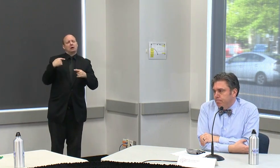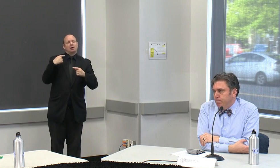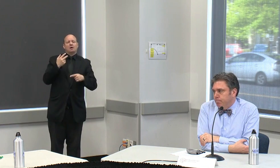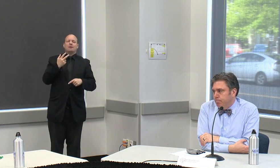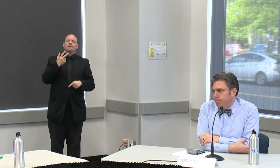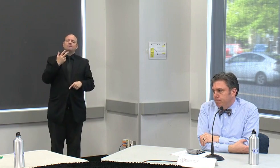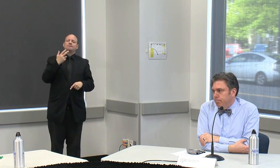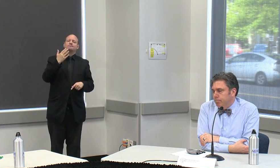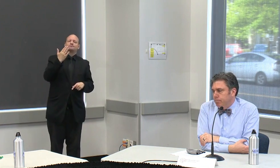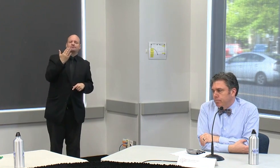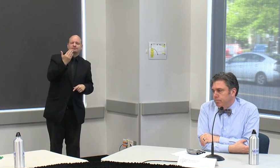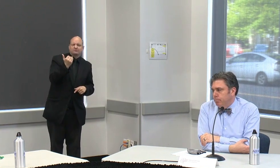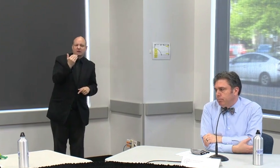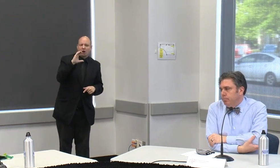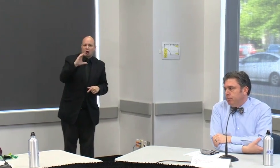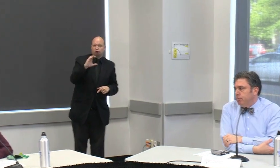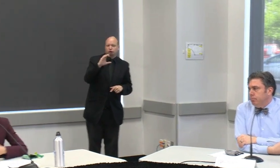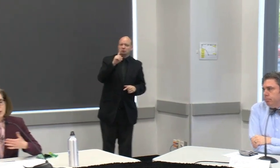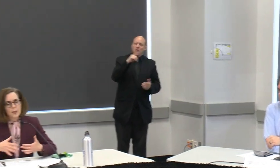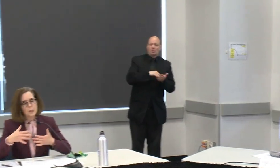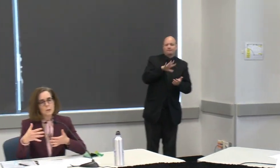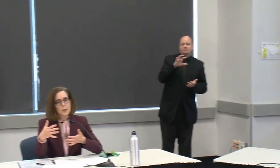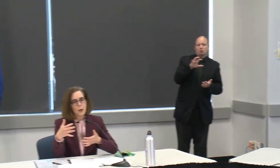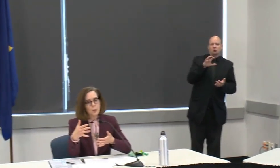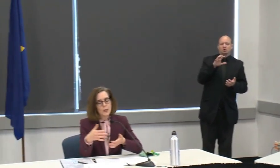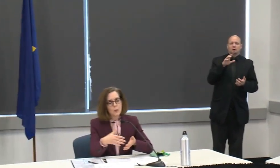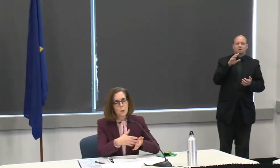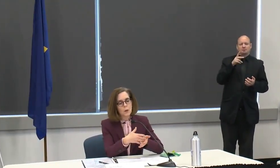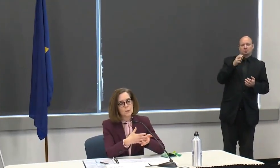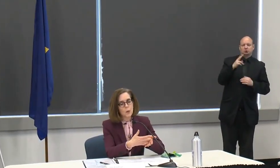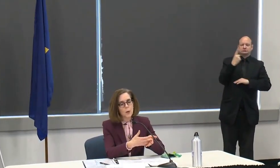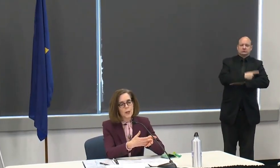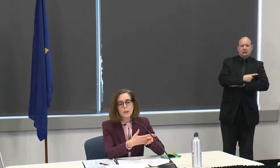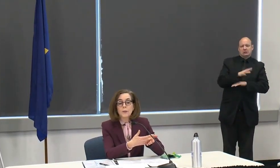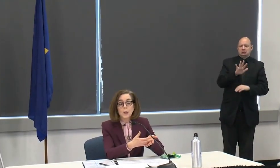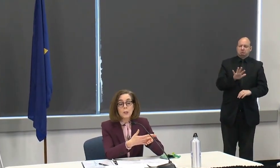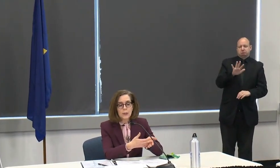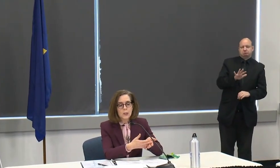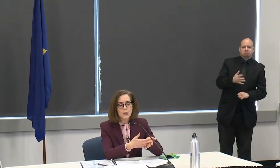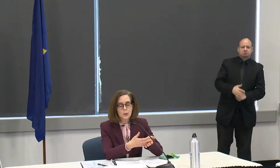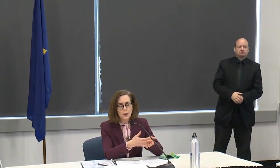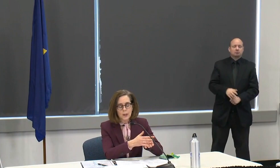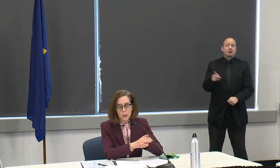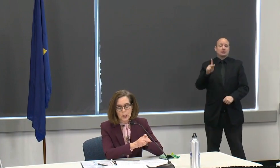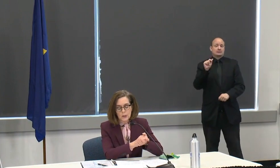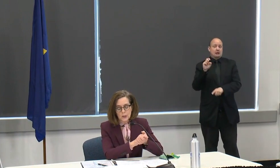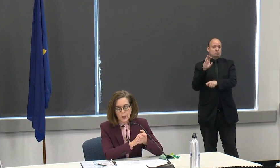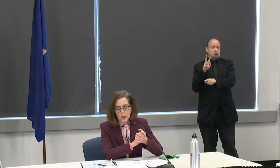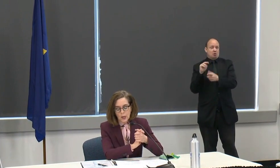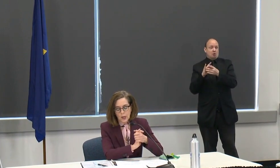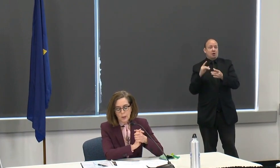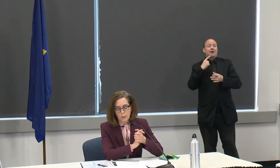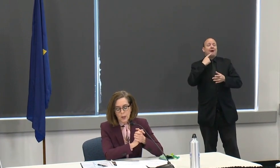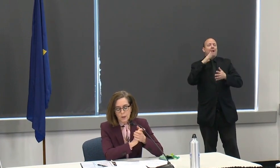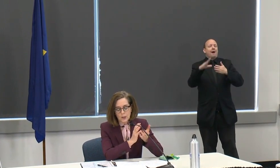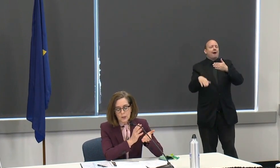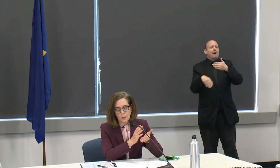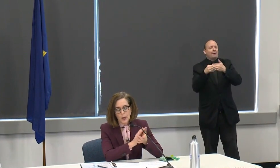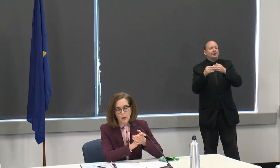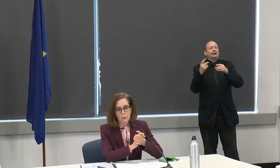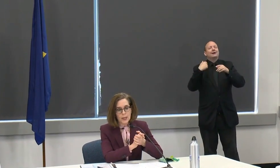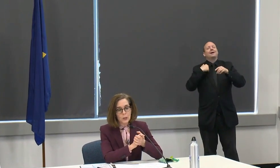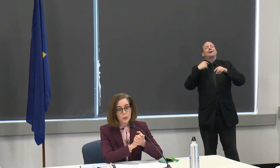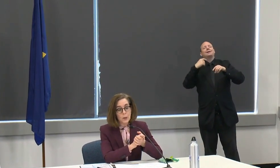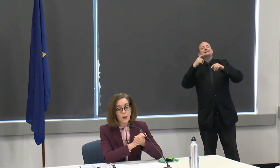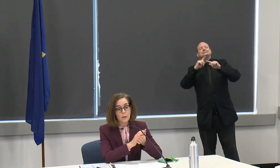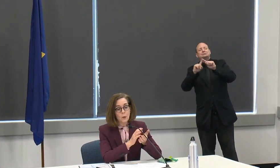claire the only thing i would just add two things as we are moving into reopening we're deploying different testing strategies this